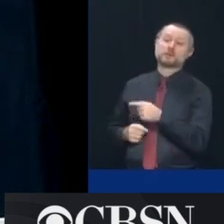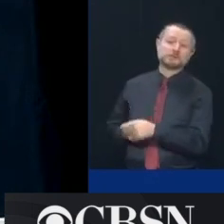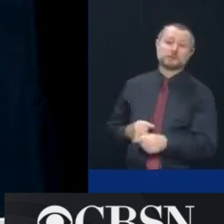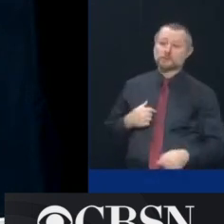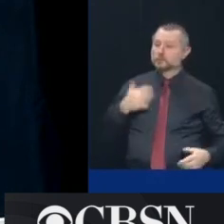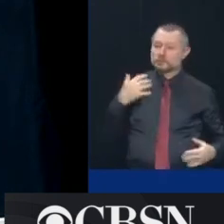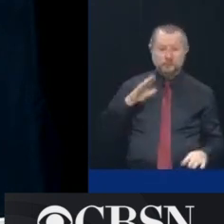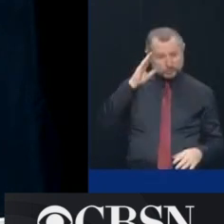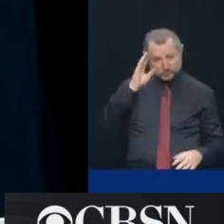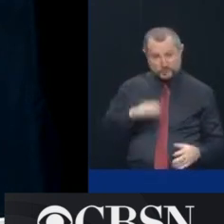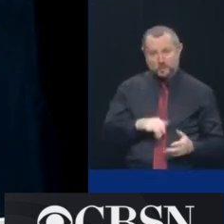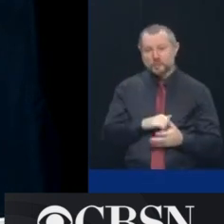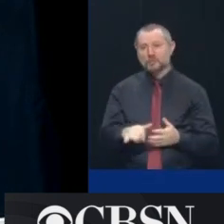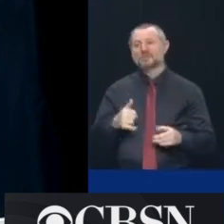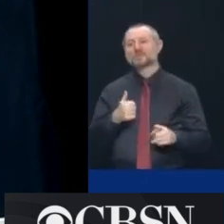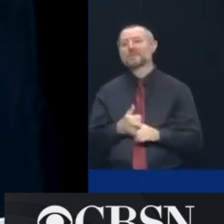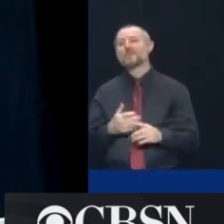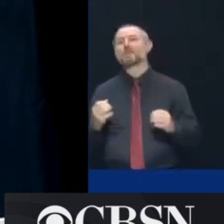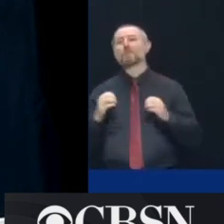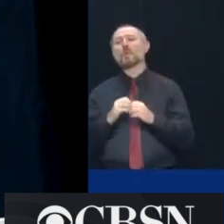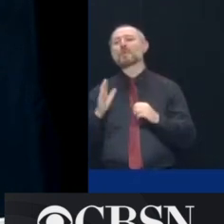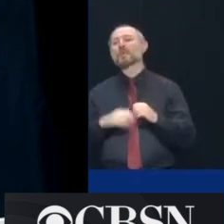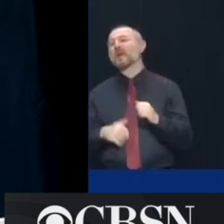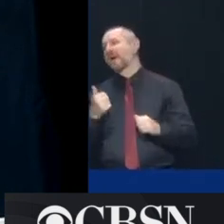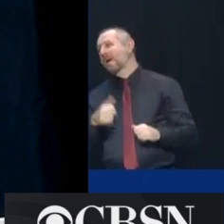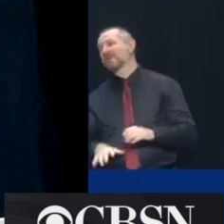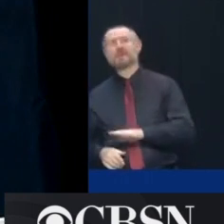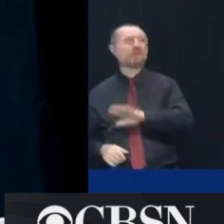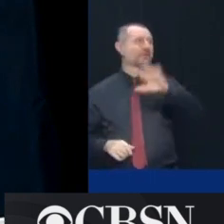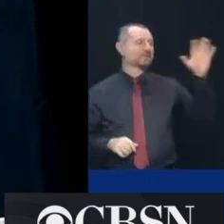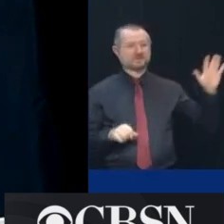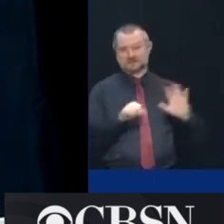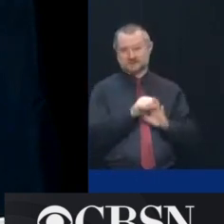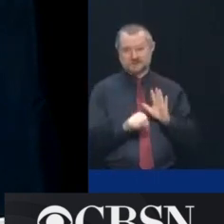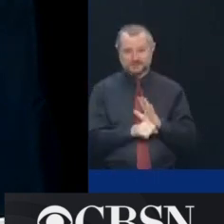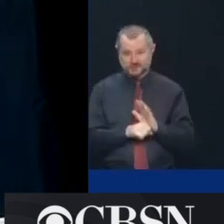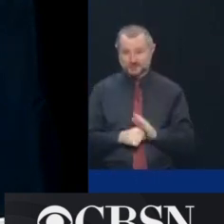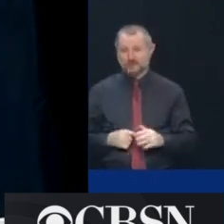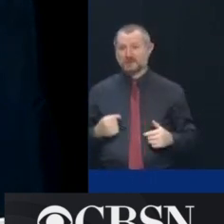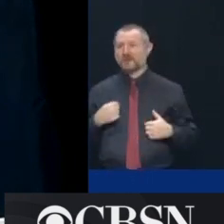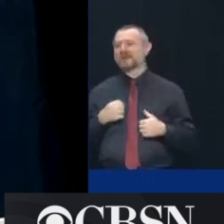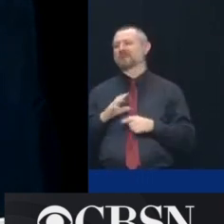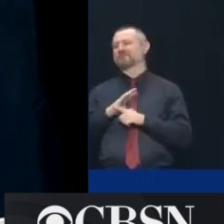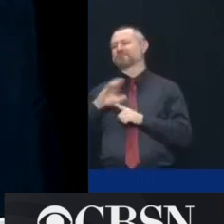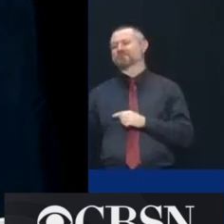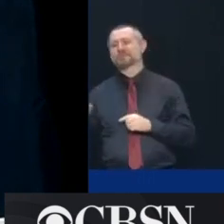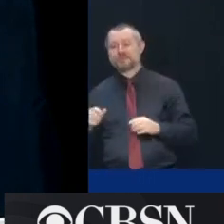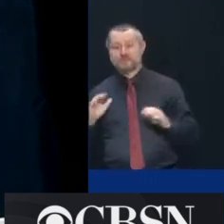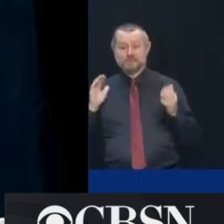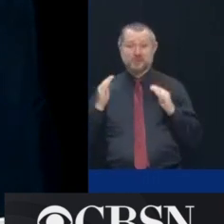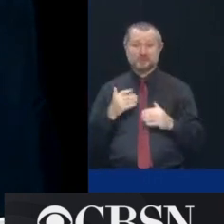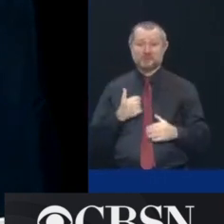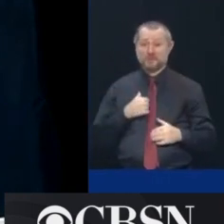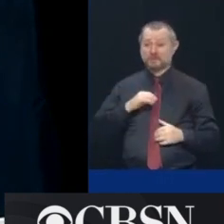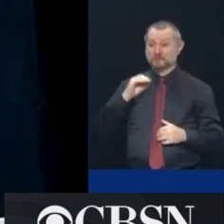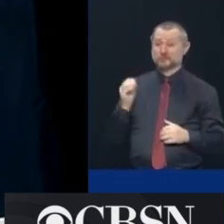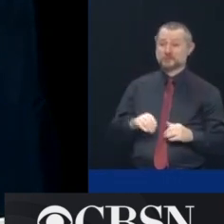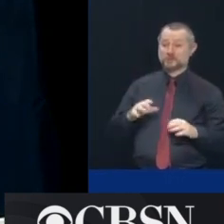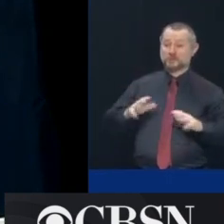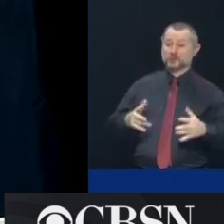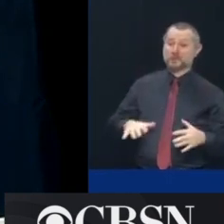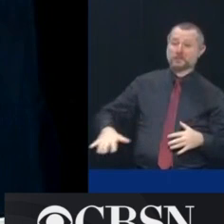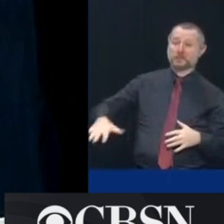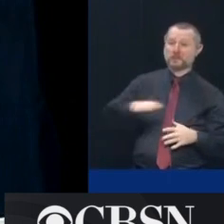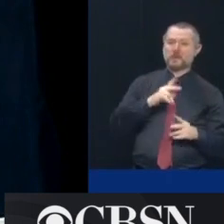in New York State than any other state, by far. We do more states pro rata than any other state,